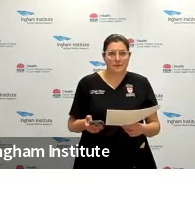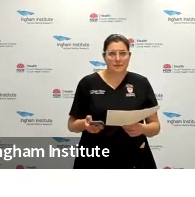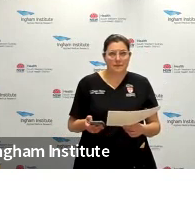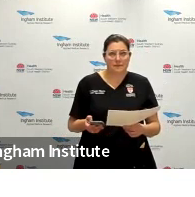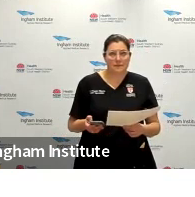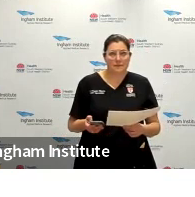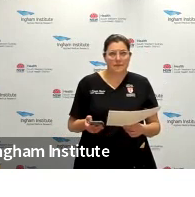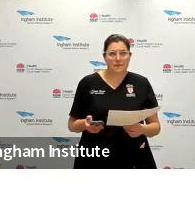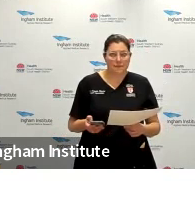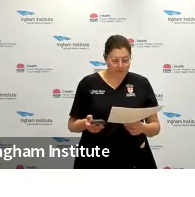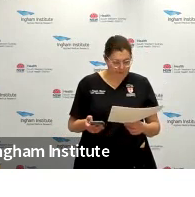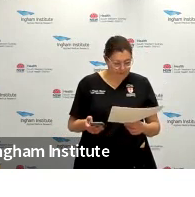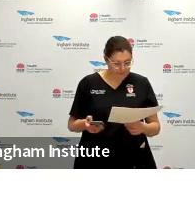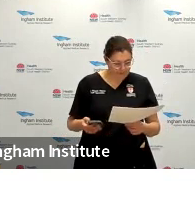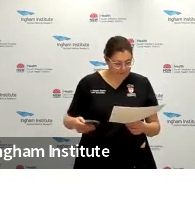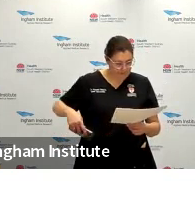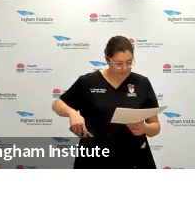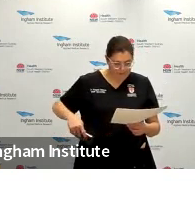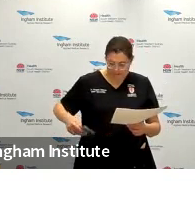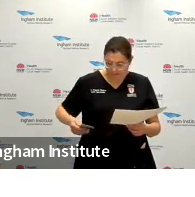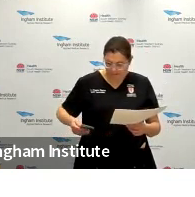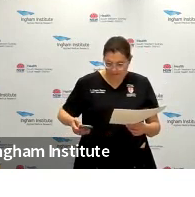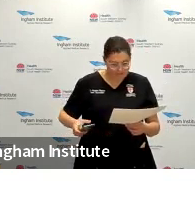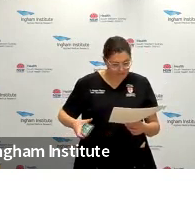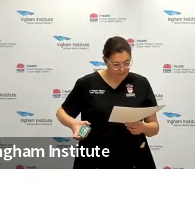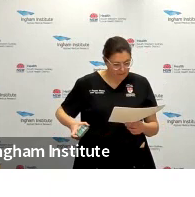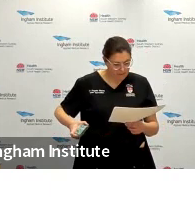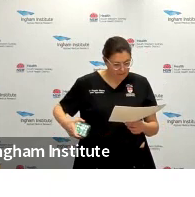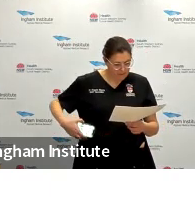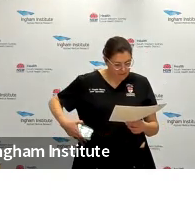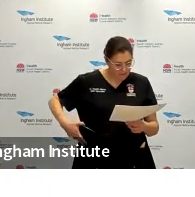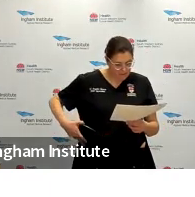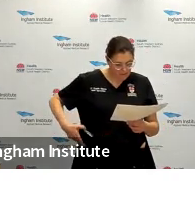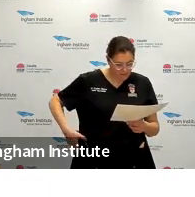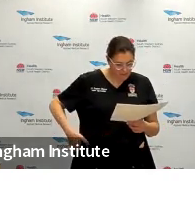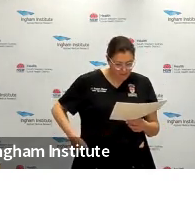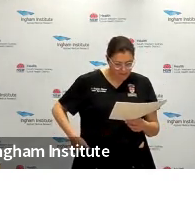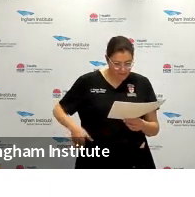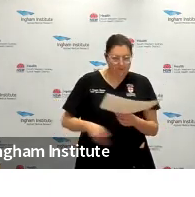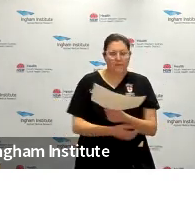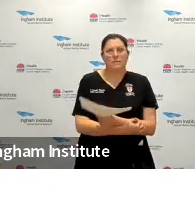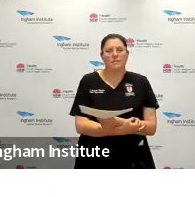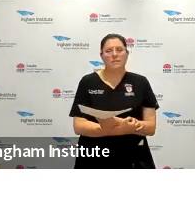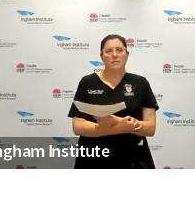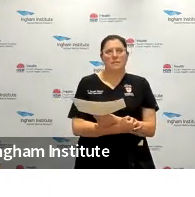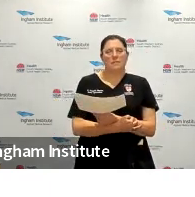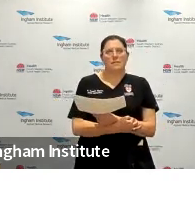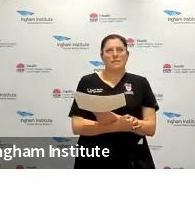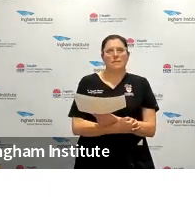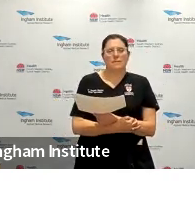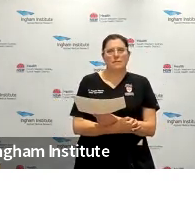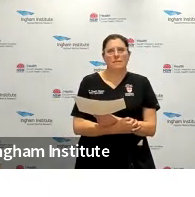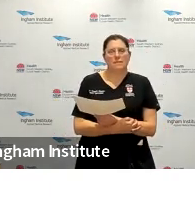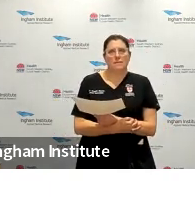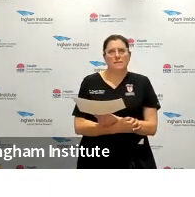this talk is going to be about that stage two treatment where we try and correct the high blood pressure and the proteinuria, stop the mother fitting to allow her to